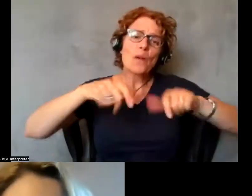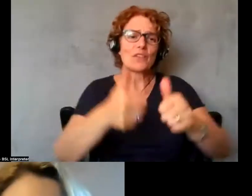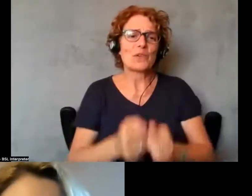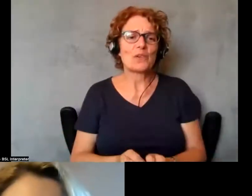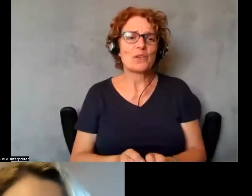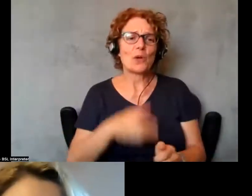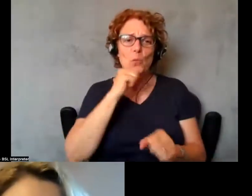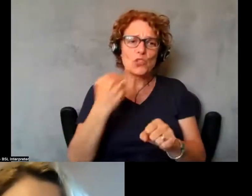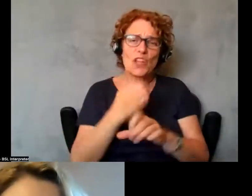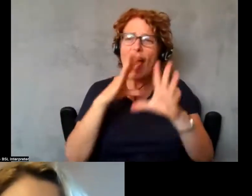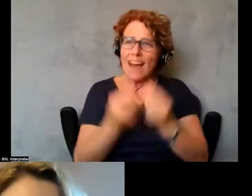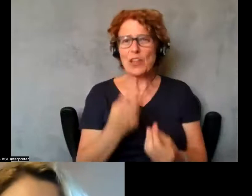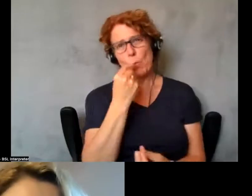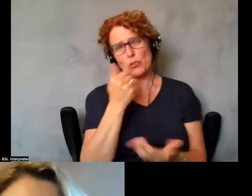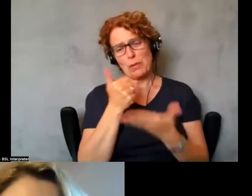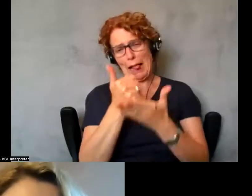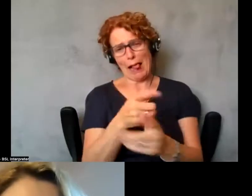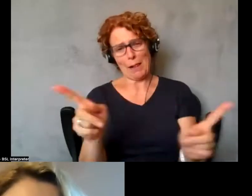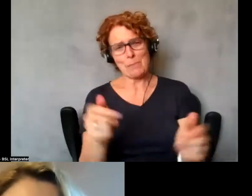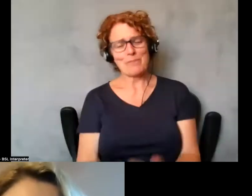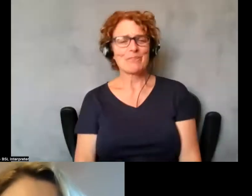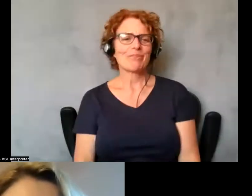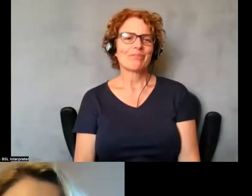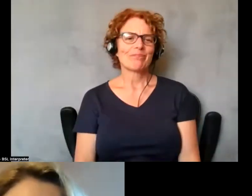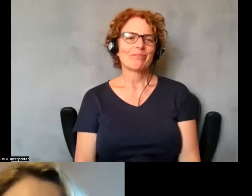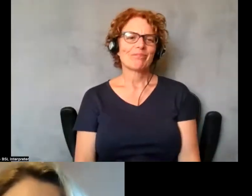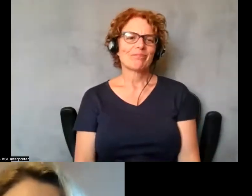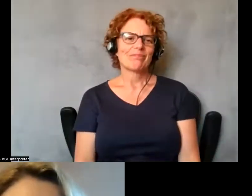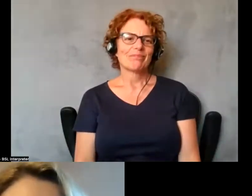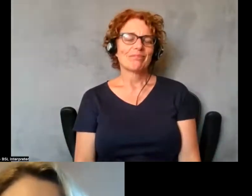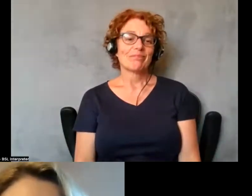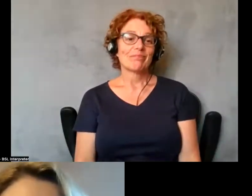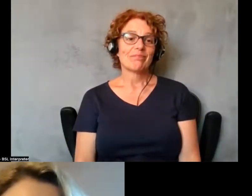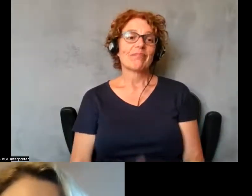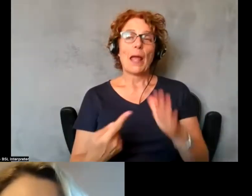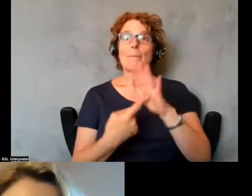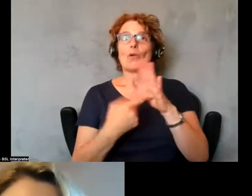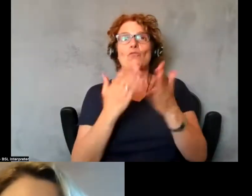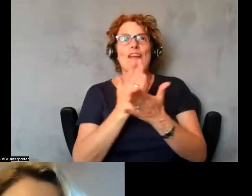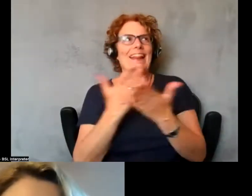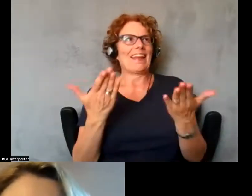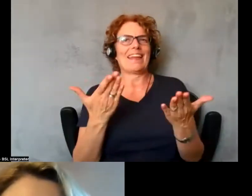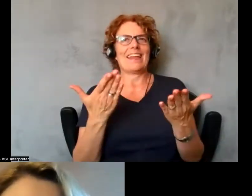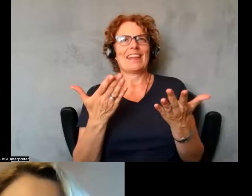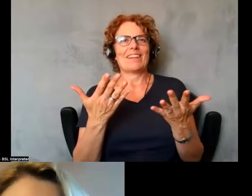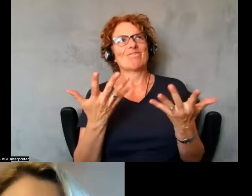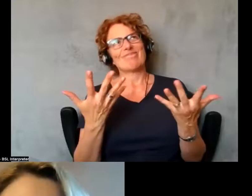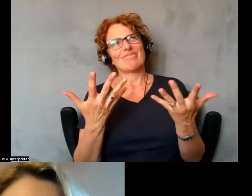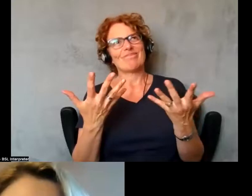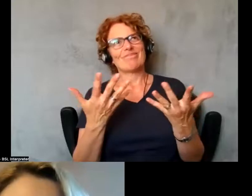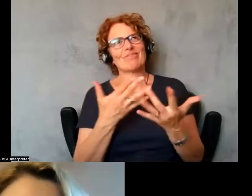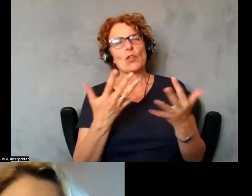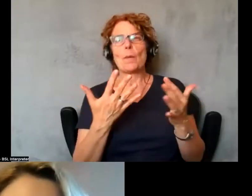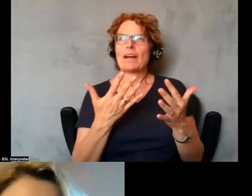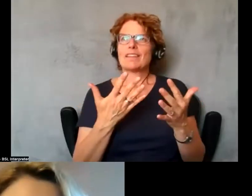do everything that I possibly can to help. So it's important to just have so much faith